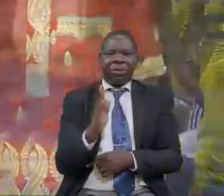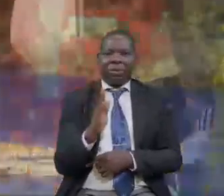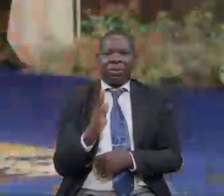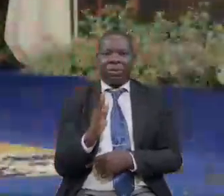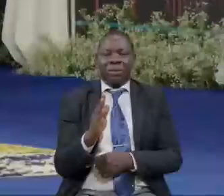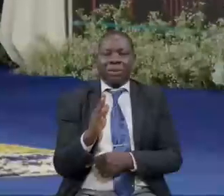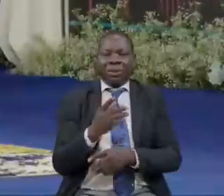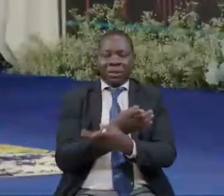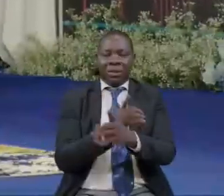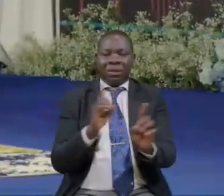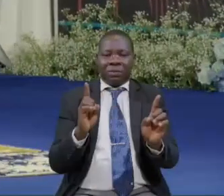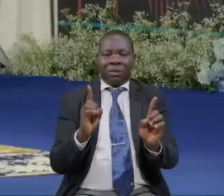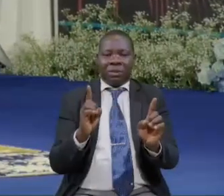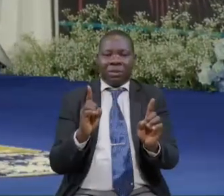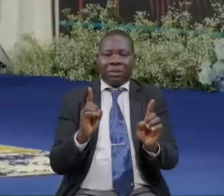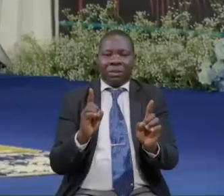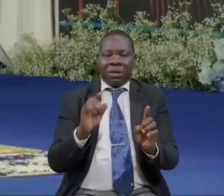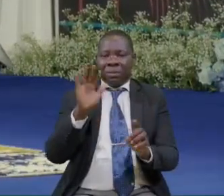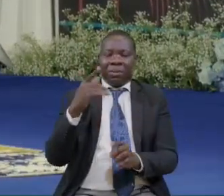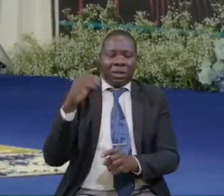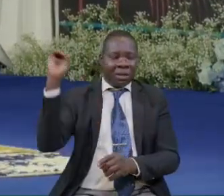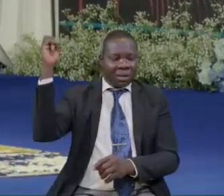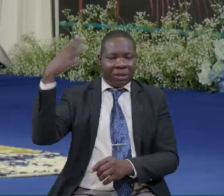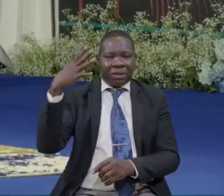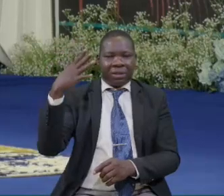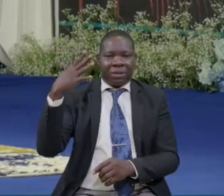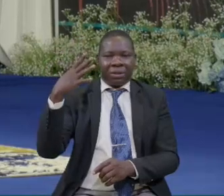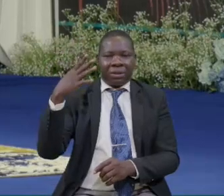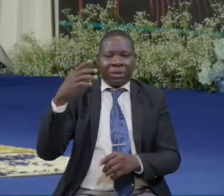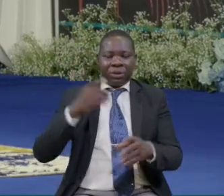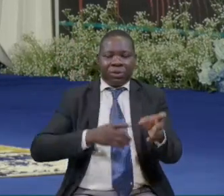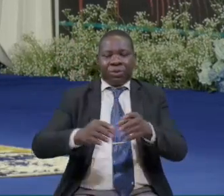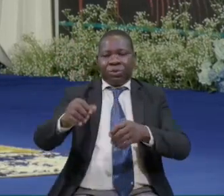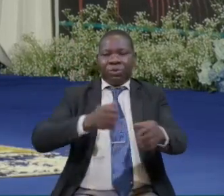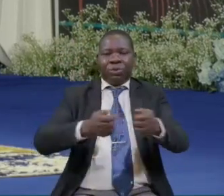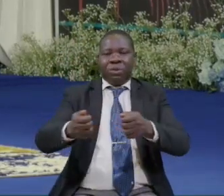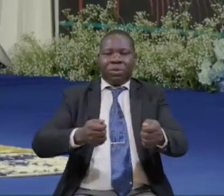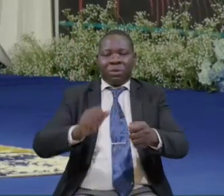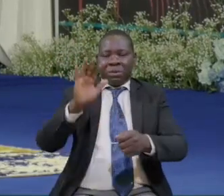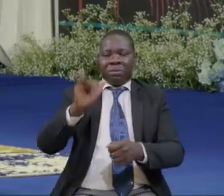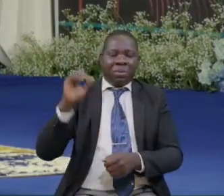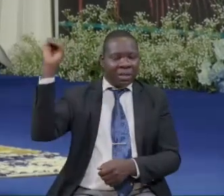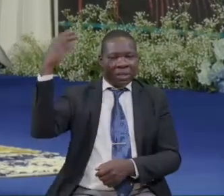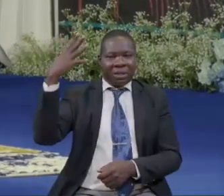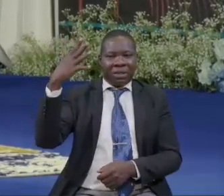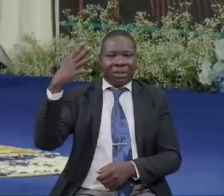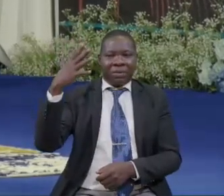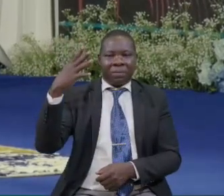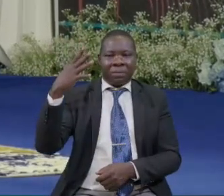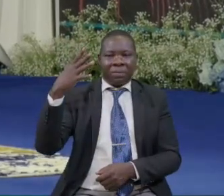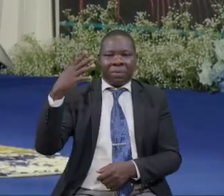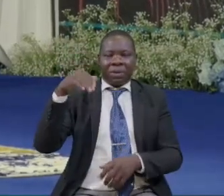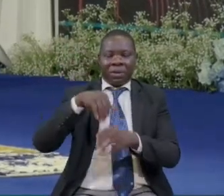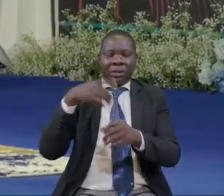Deliverance by grace. Dominion by grace. In the name